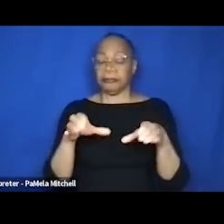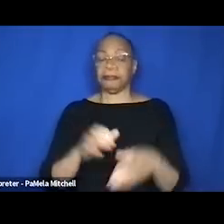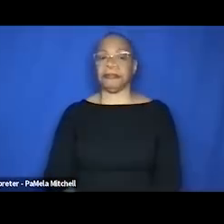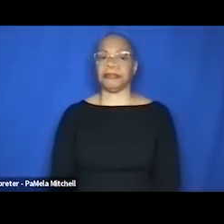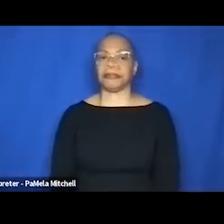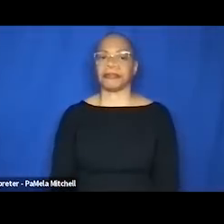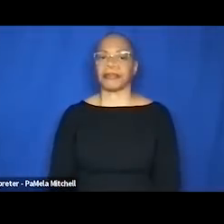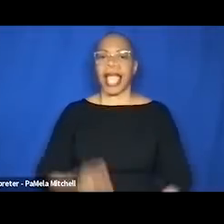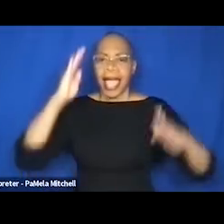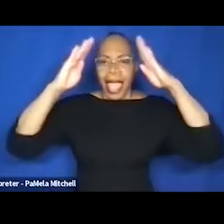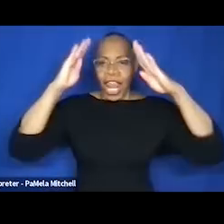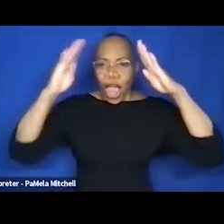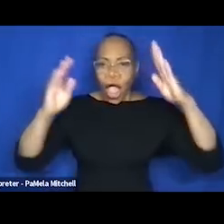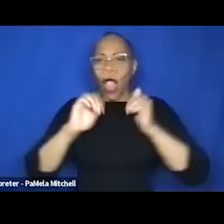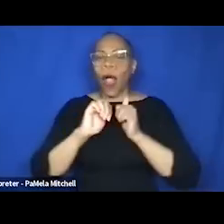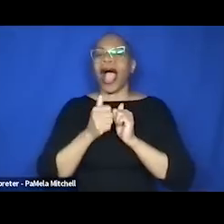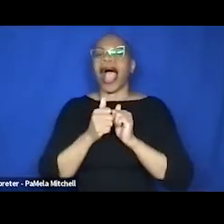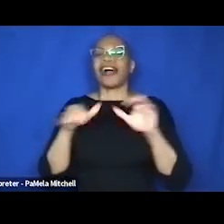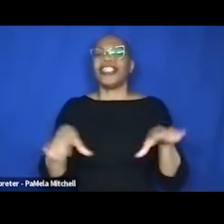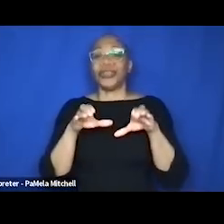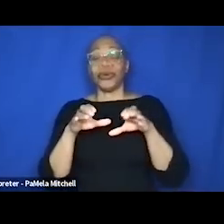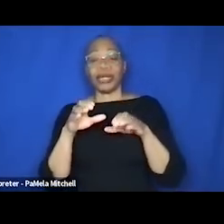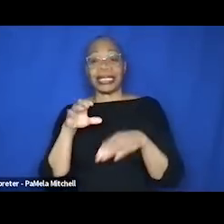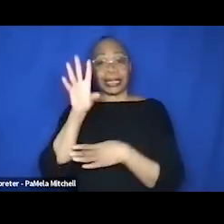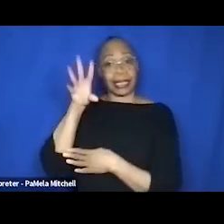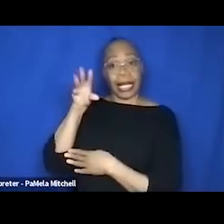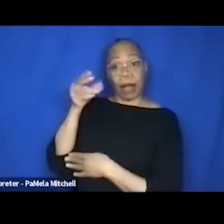Hey guys, how's everybody going? Am my camera on?